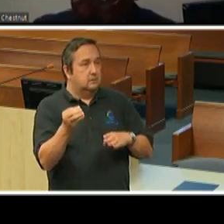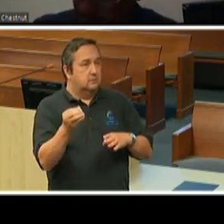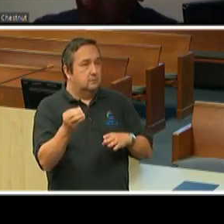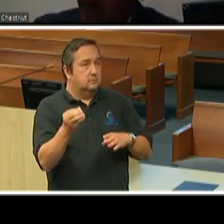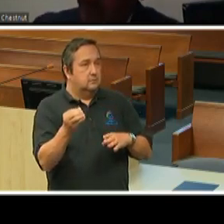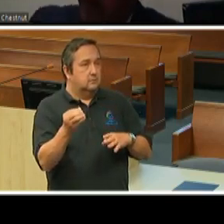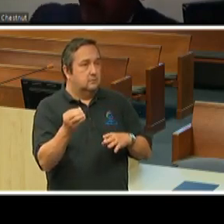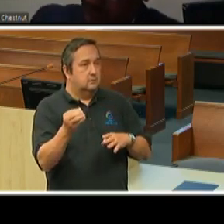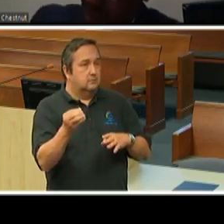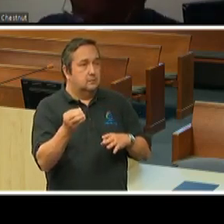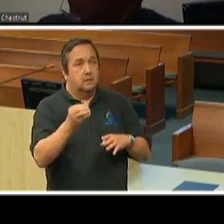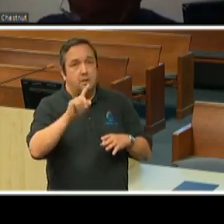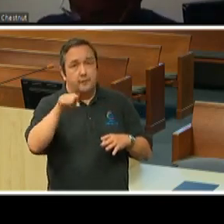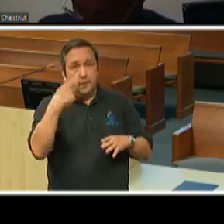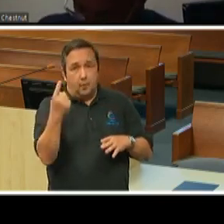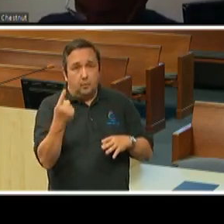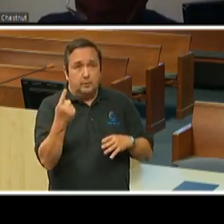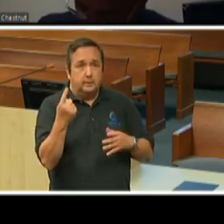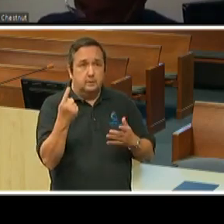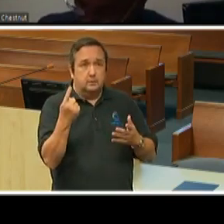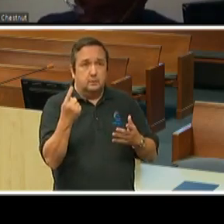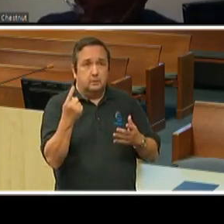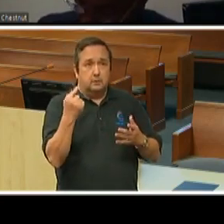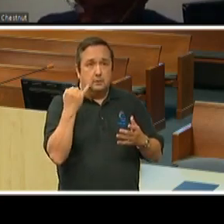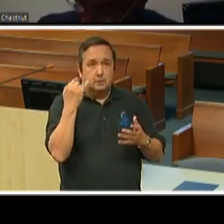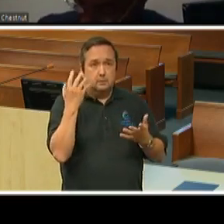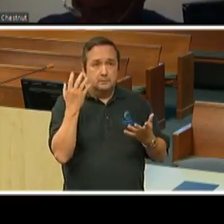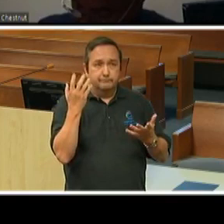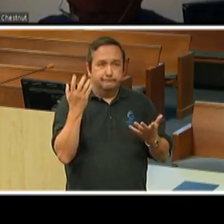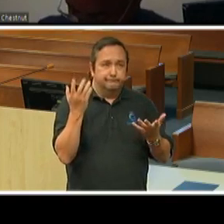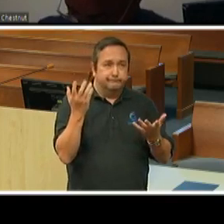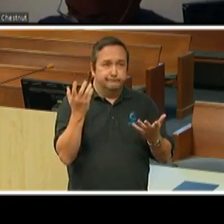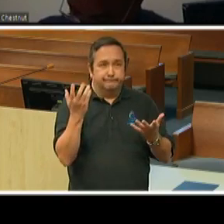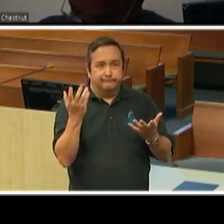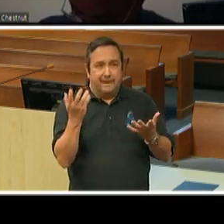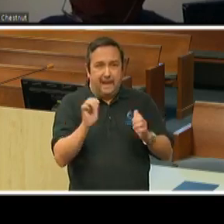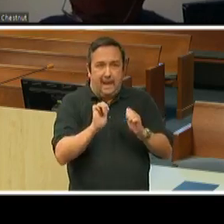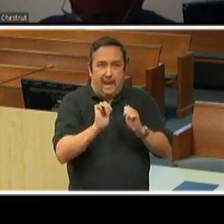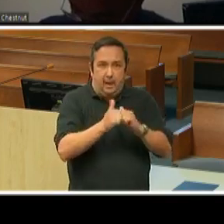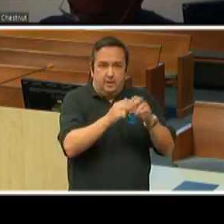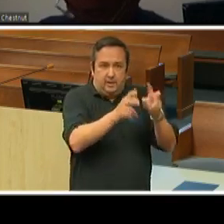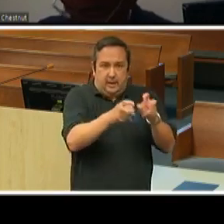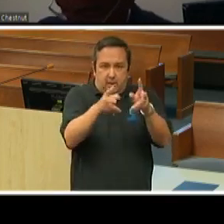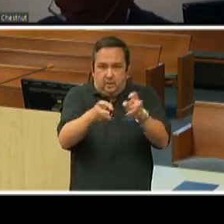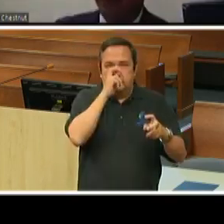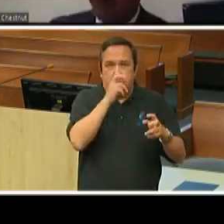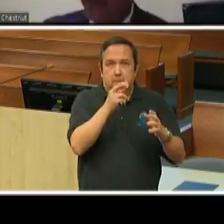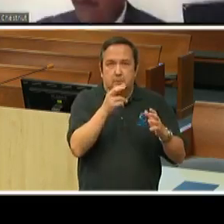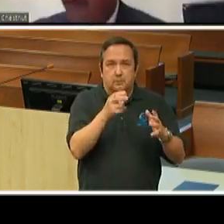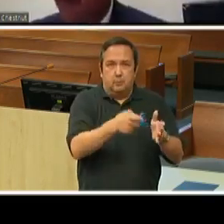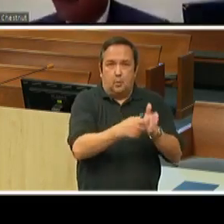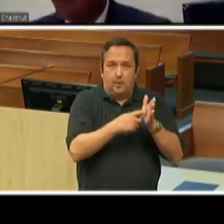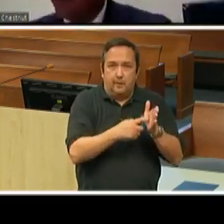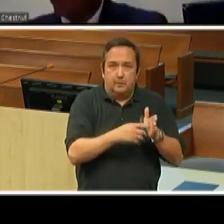And the only trick is, where do you fall in categorizing yourself? Because there's more and more,